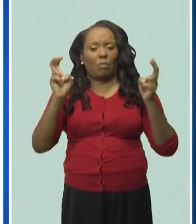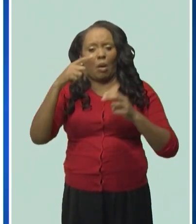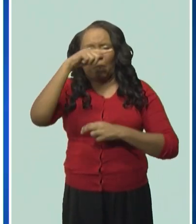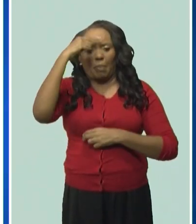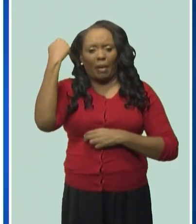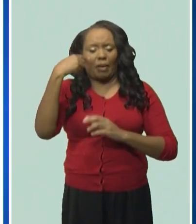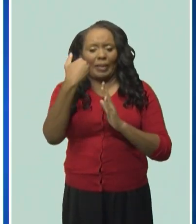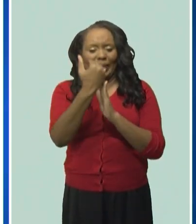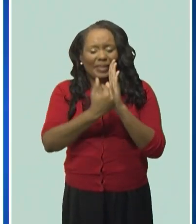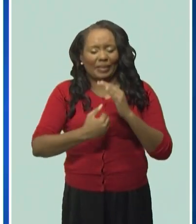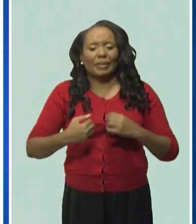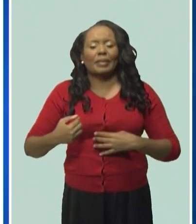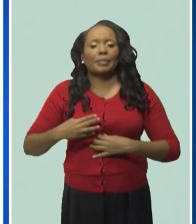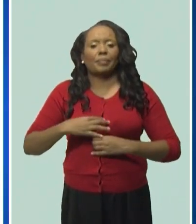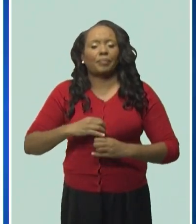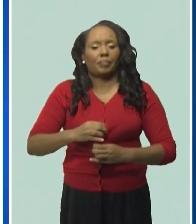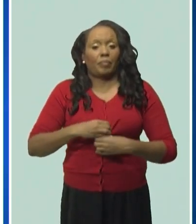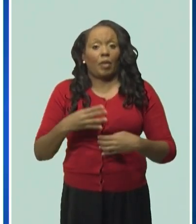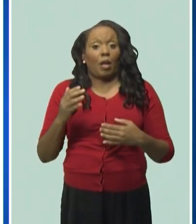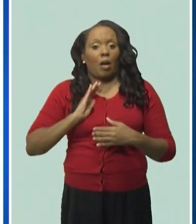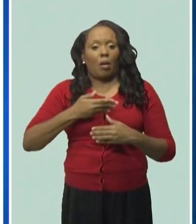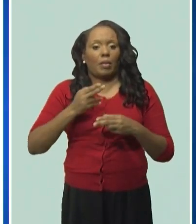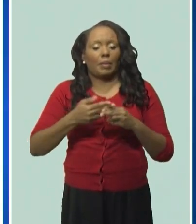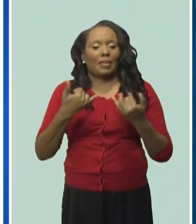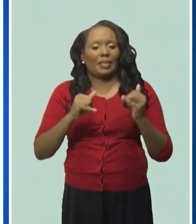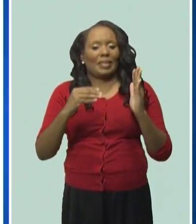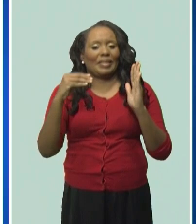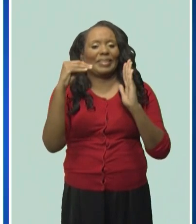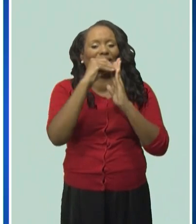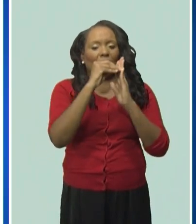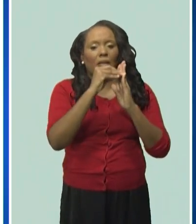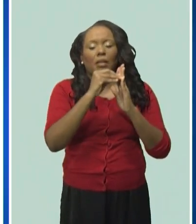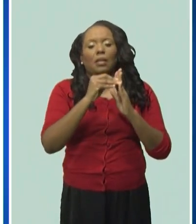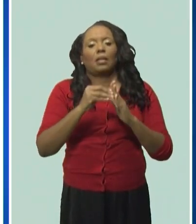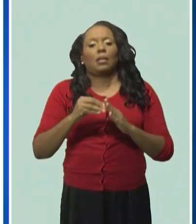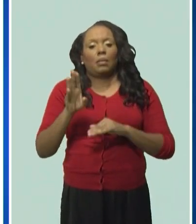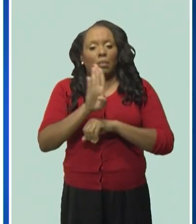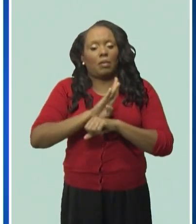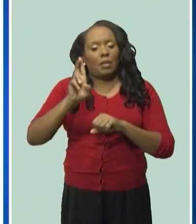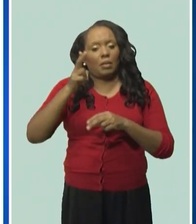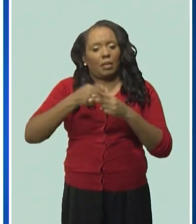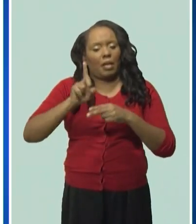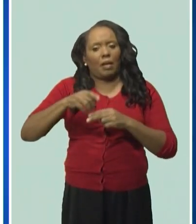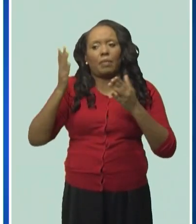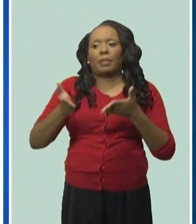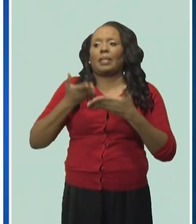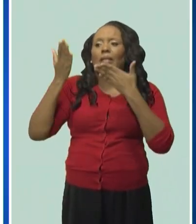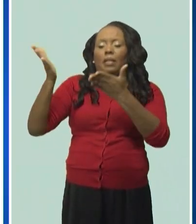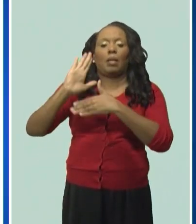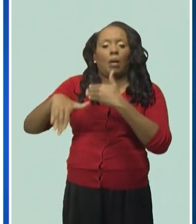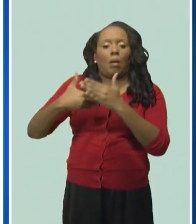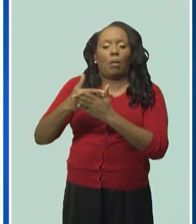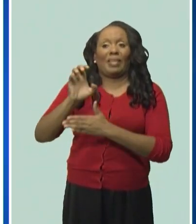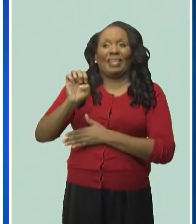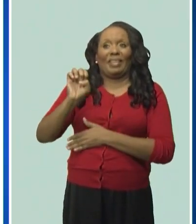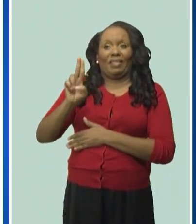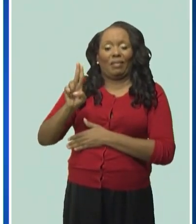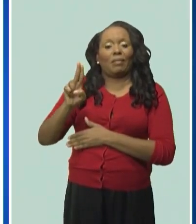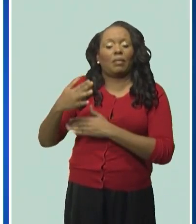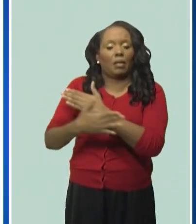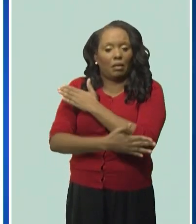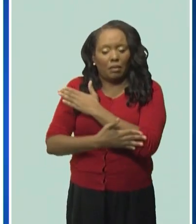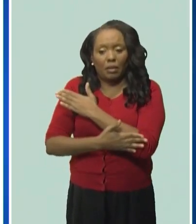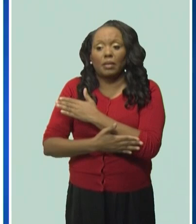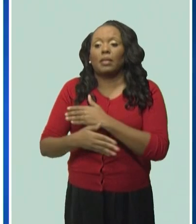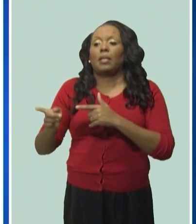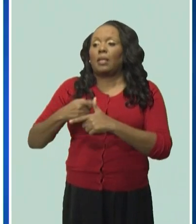have to submit our removal to all of the EU states, and those EU states then have the opportunity to